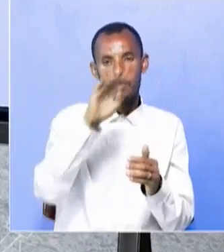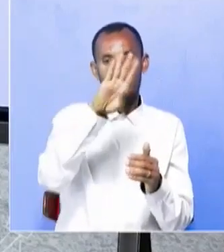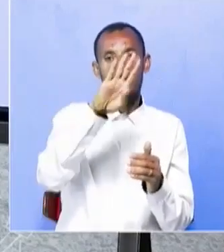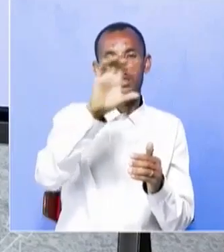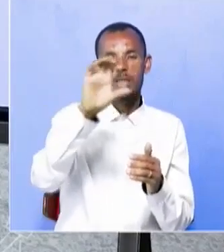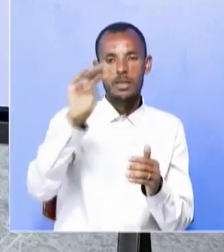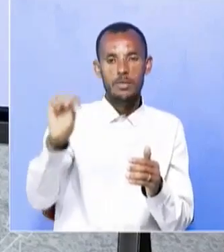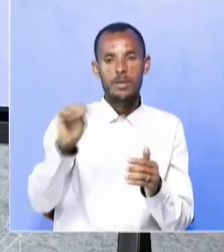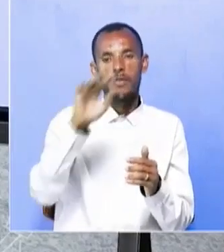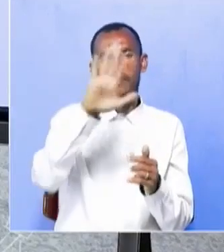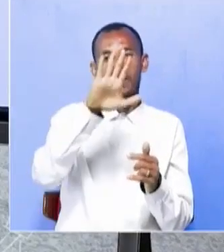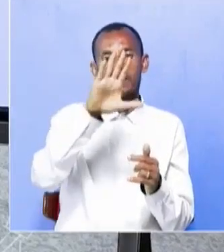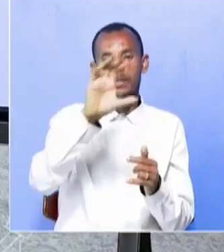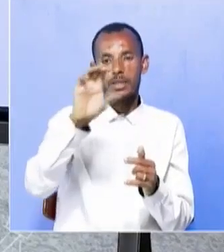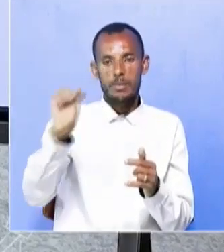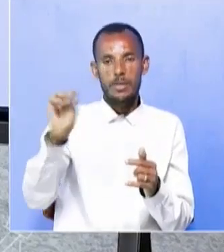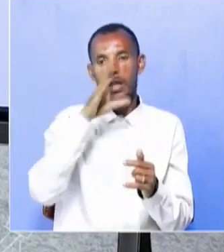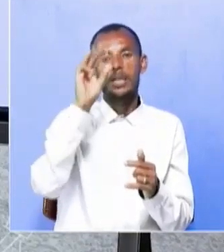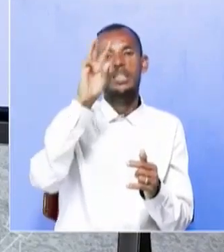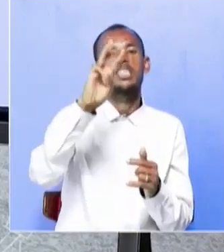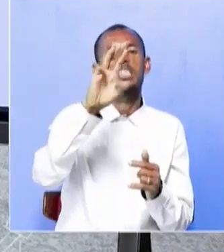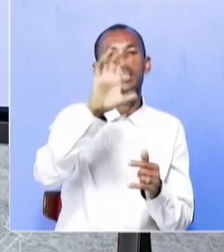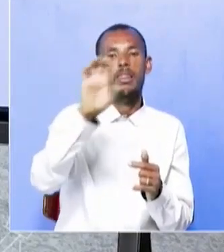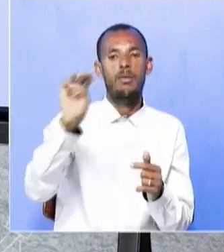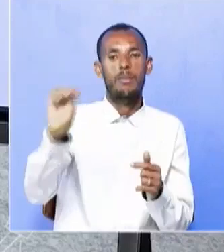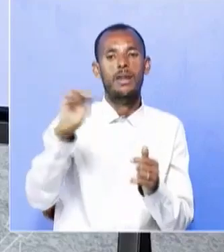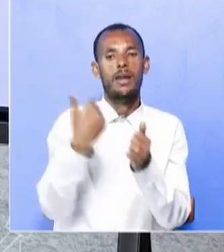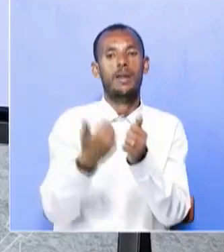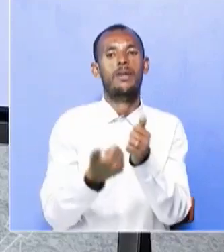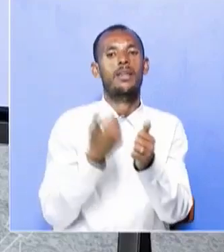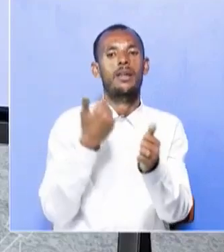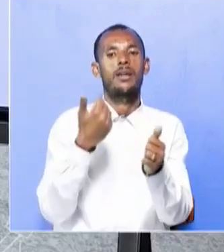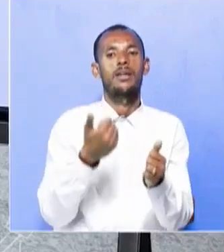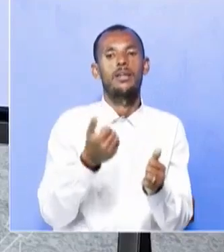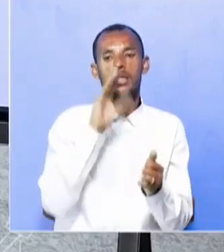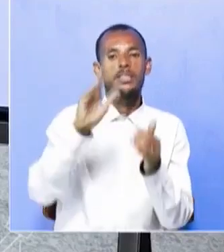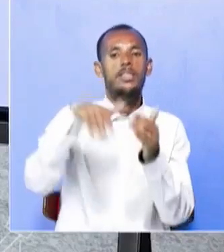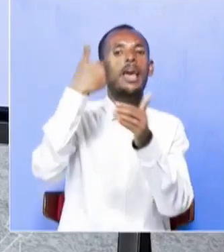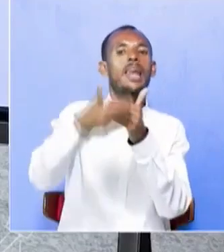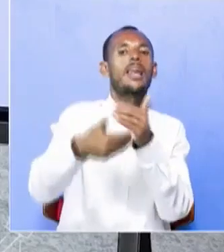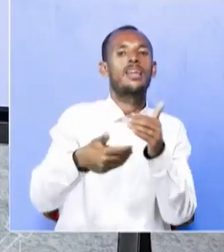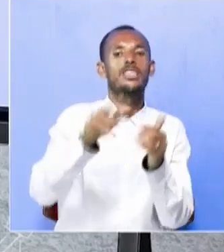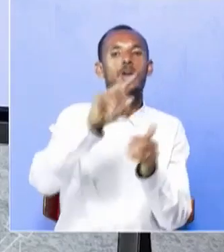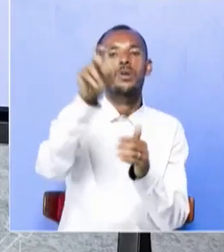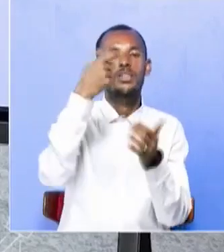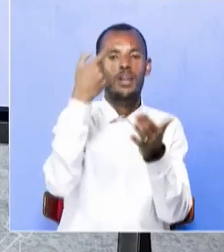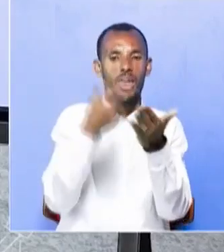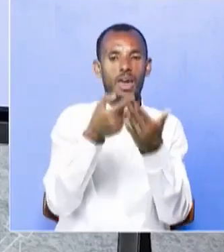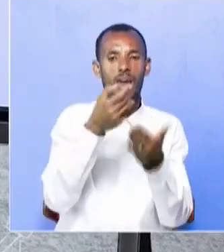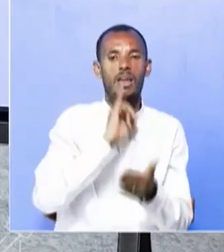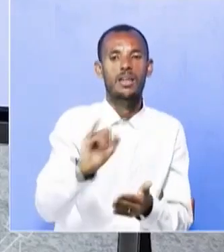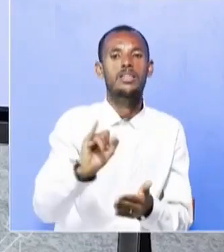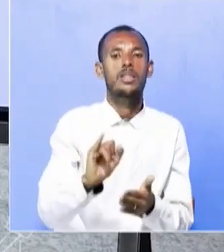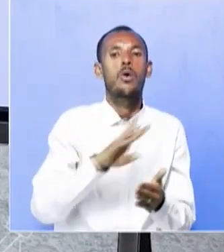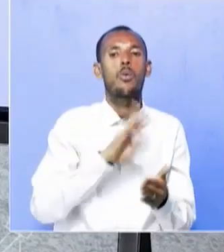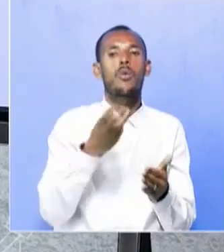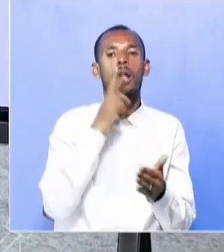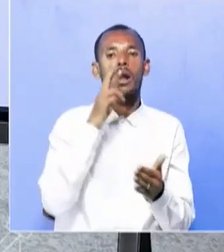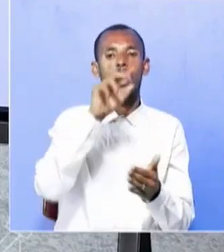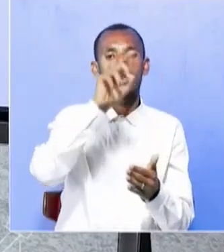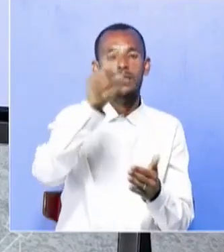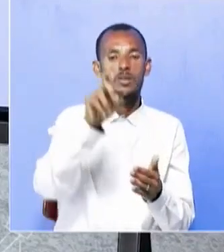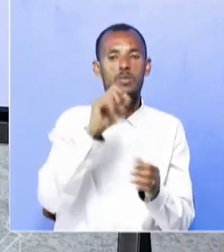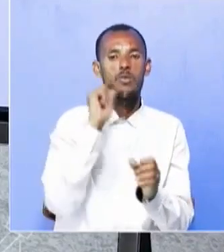4, 5, and 6 centimeter respectively. Then the question here is, we are asked